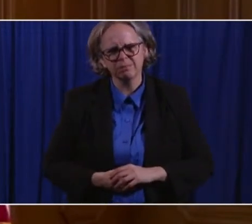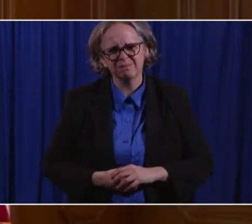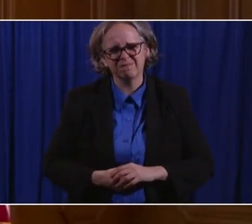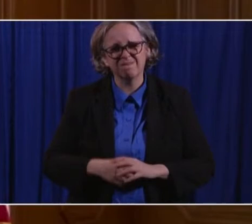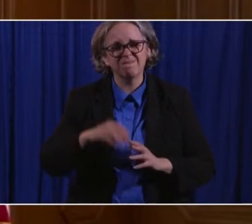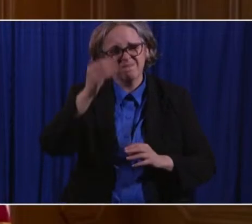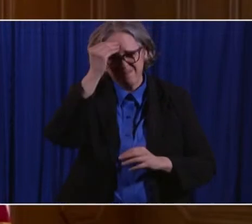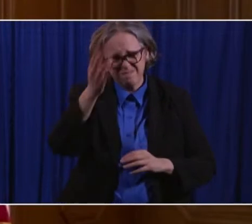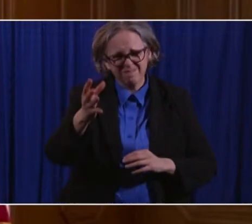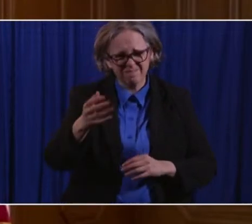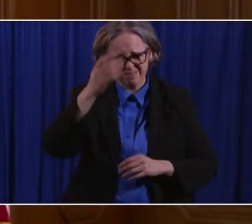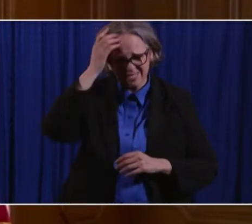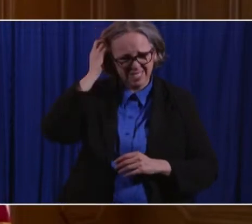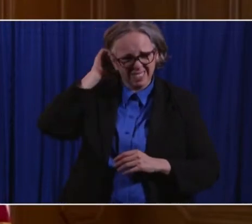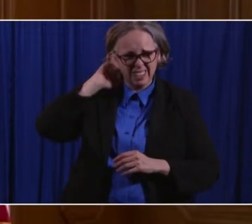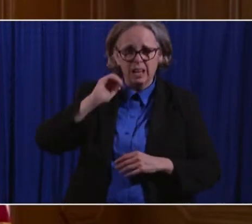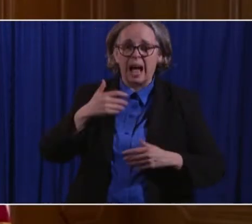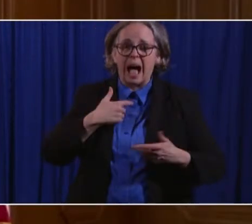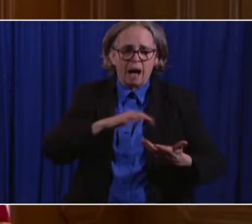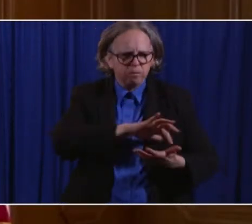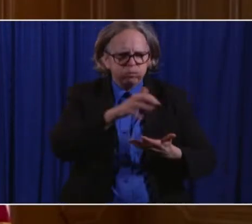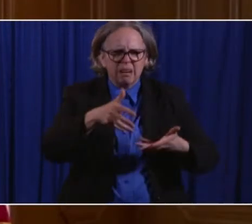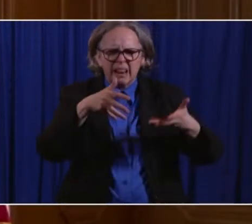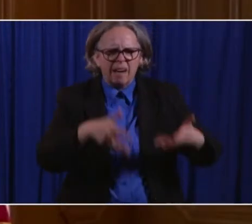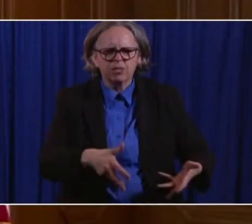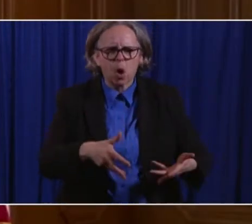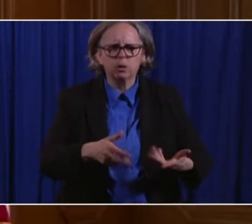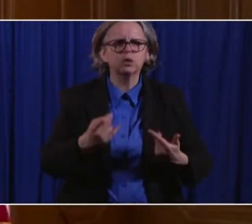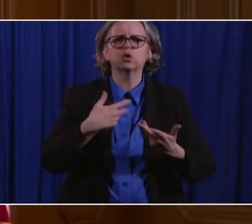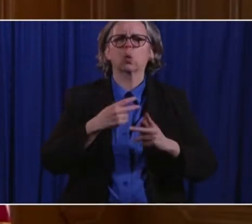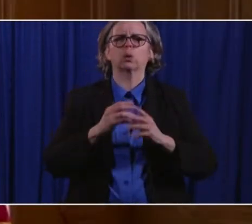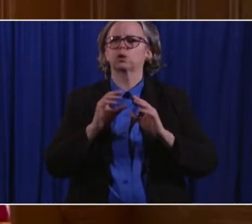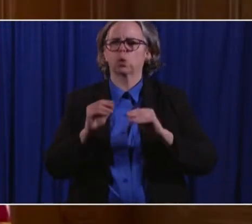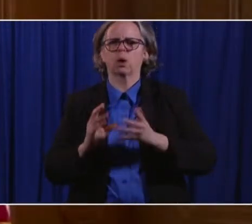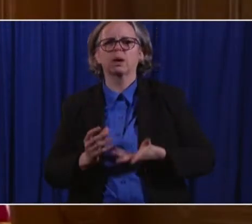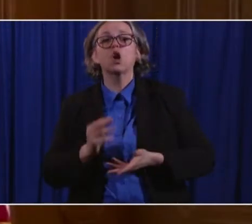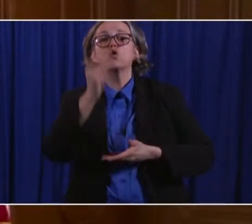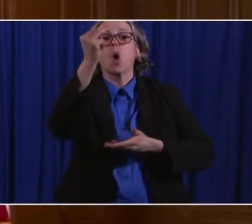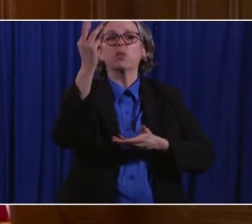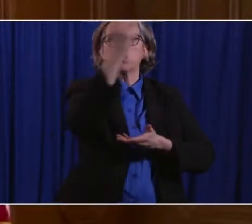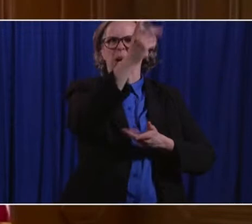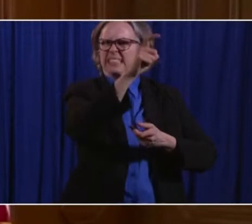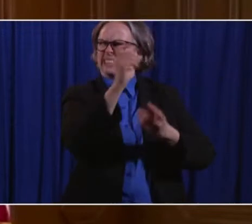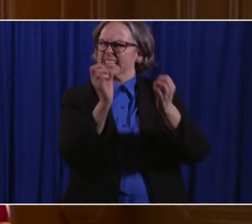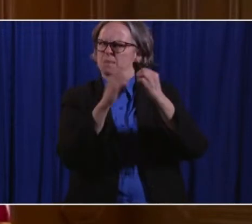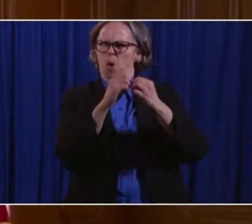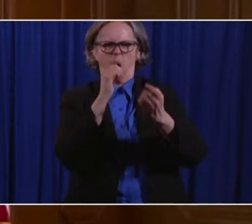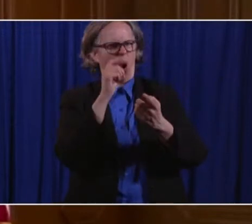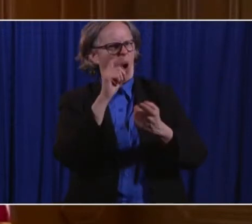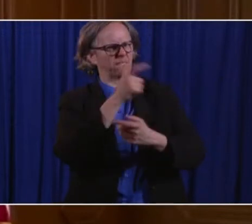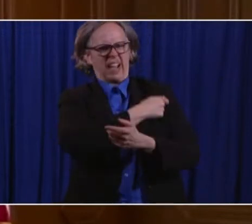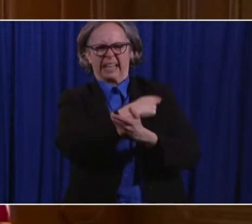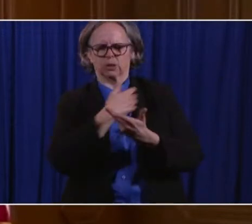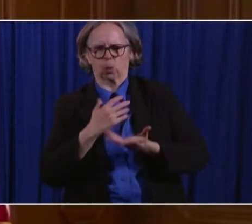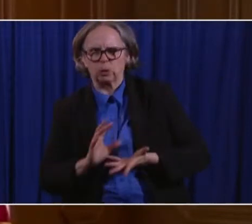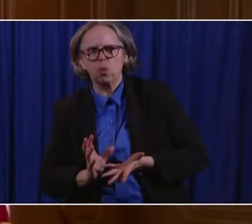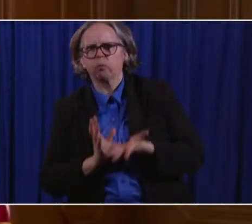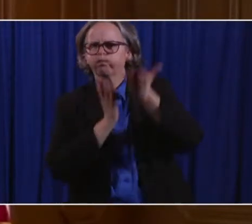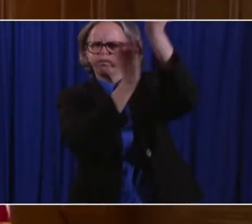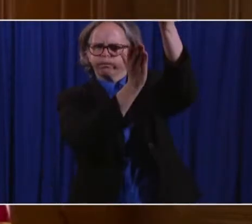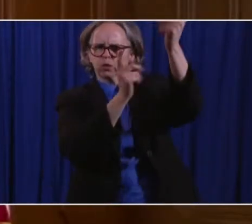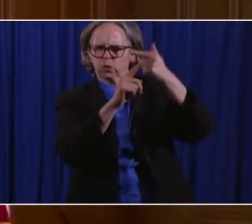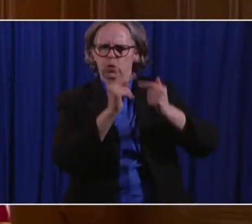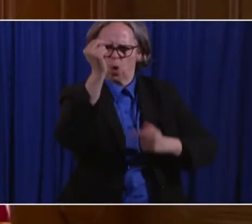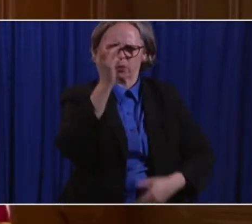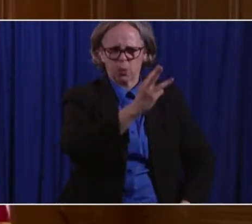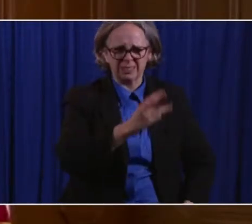have both high demand and concern with spread of the virus variants. This week, just as an example, we were able to allocate